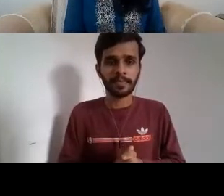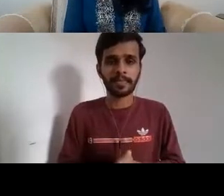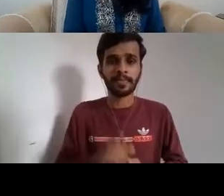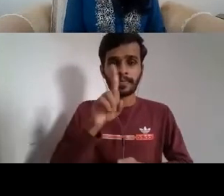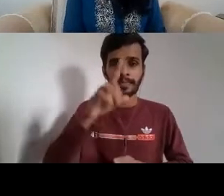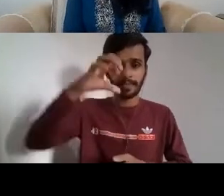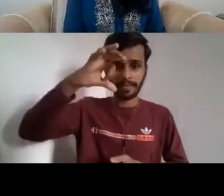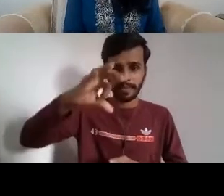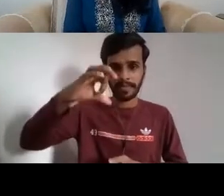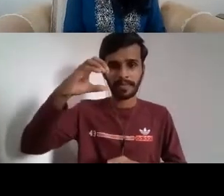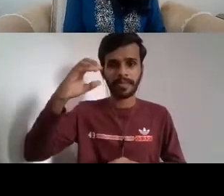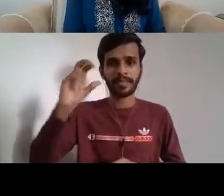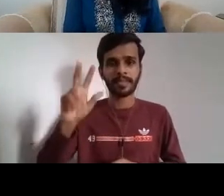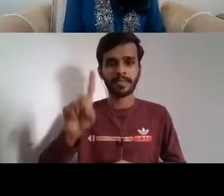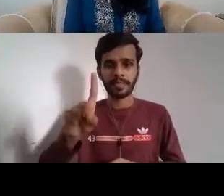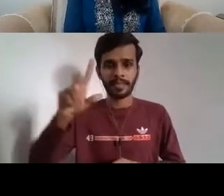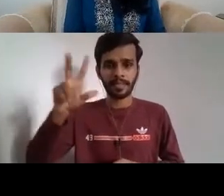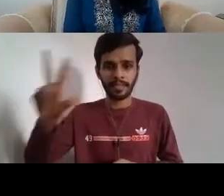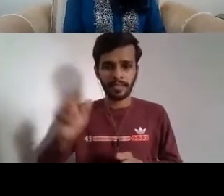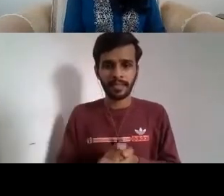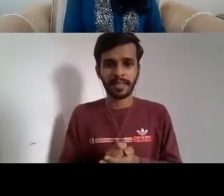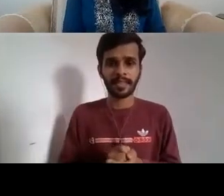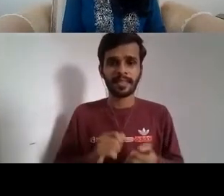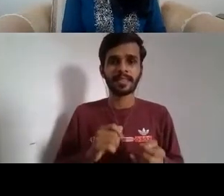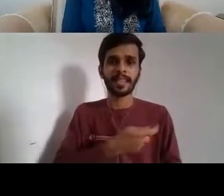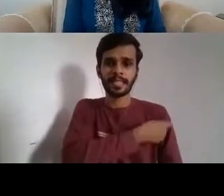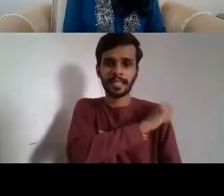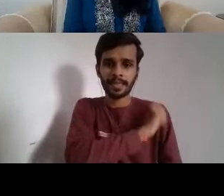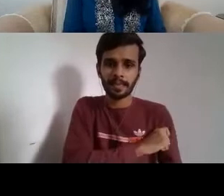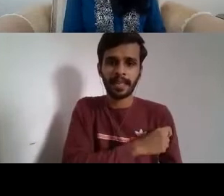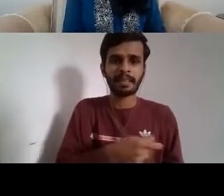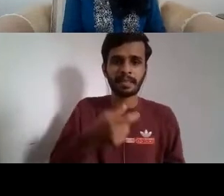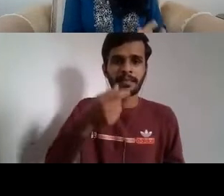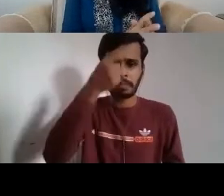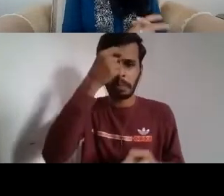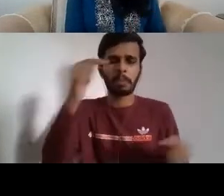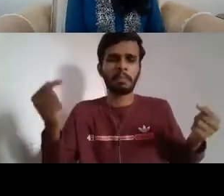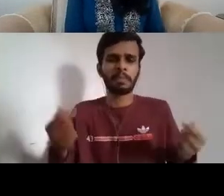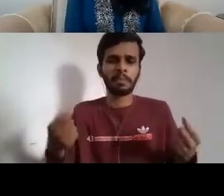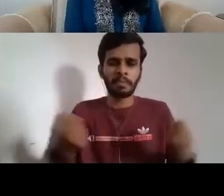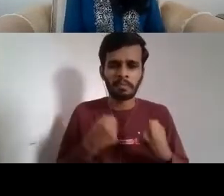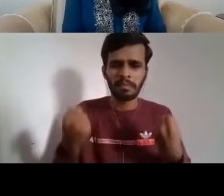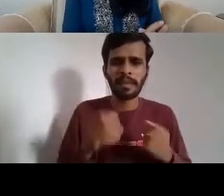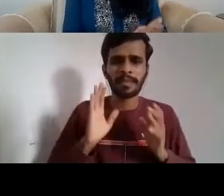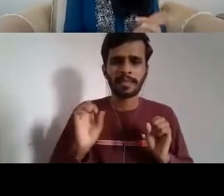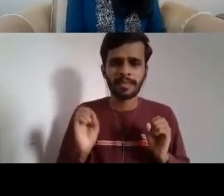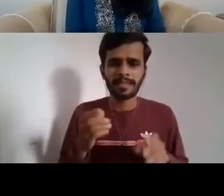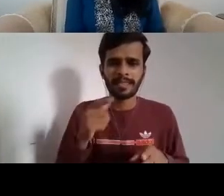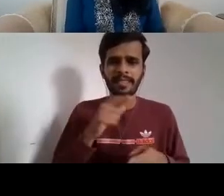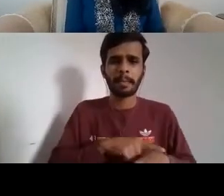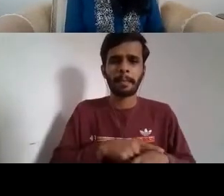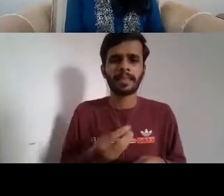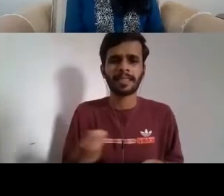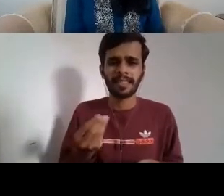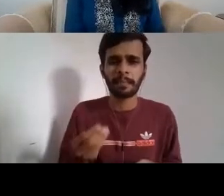1918 Spanish flu pandemic, which killed over 12 million people in India alone, many children were